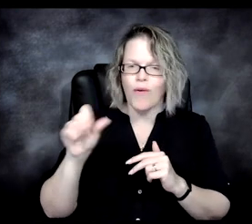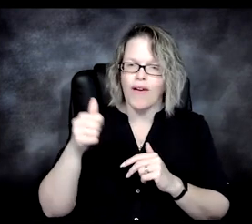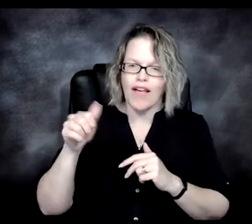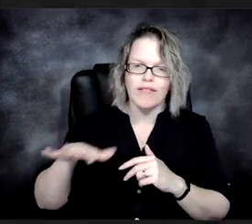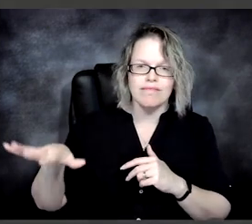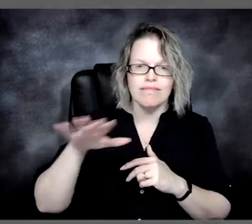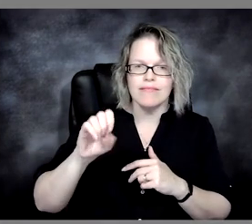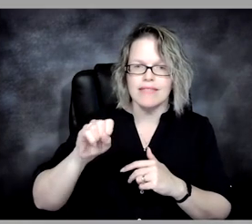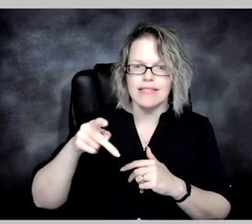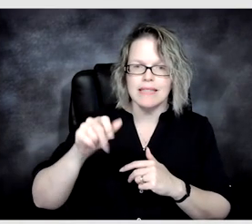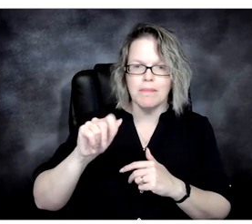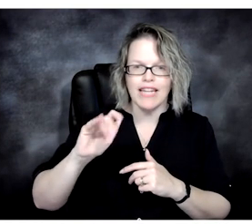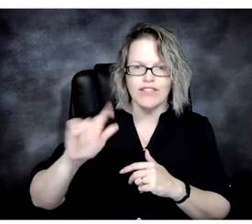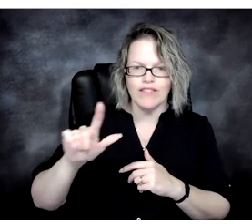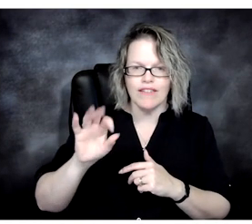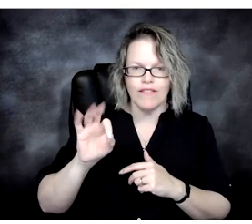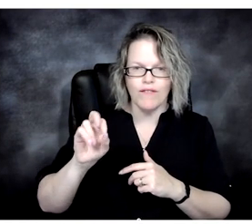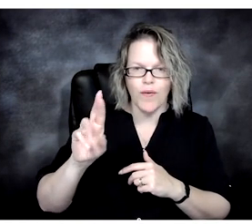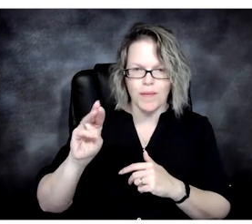spatial forms.